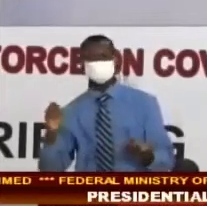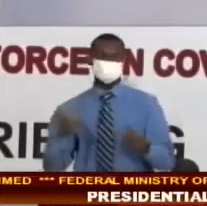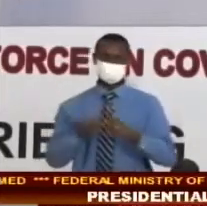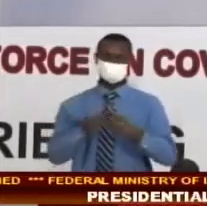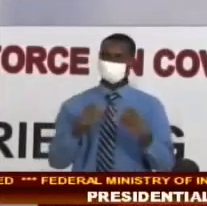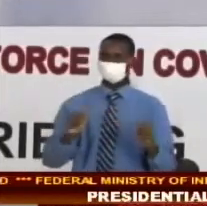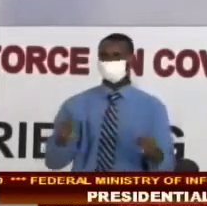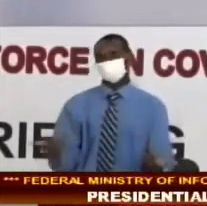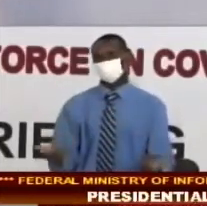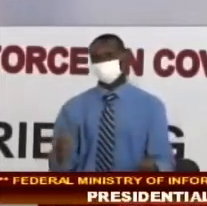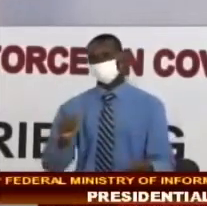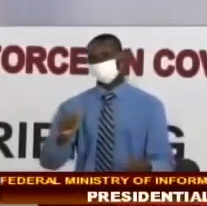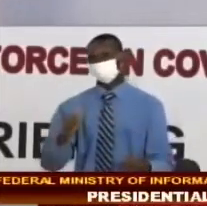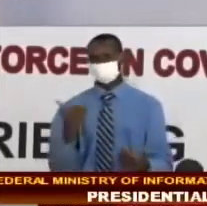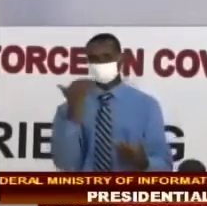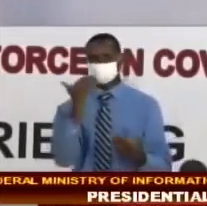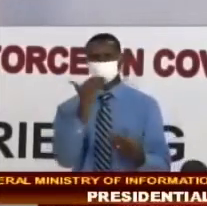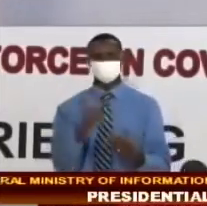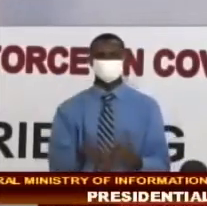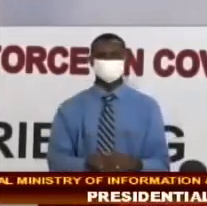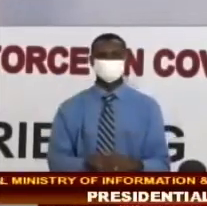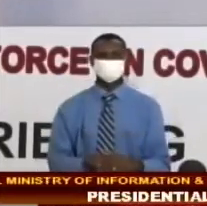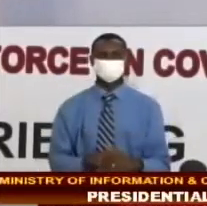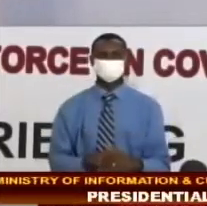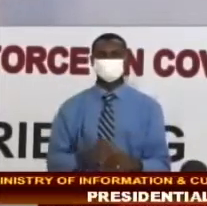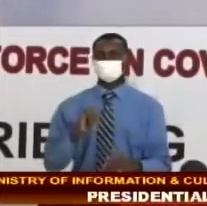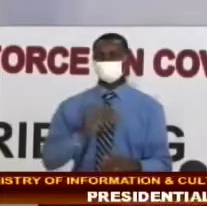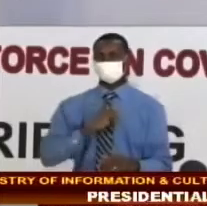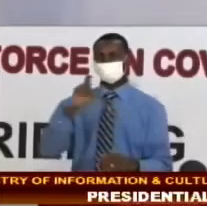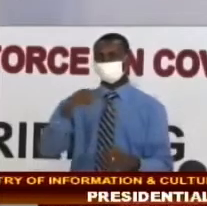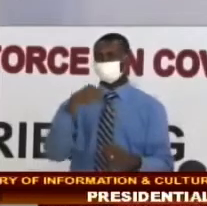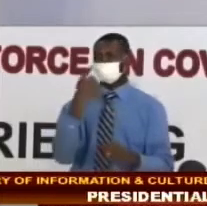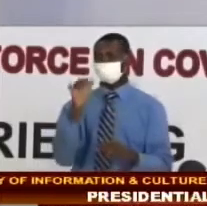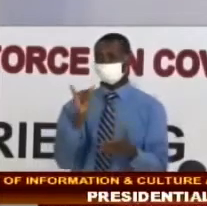Arise. Thank you. I must say that